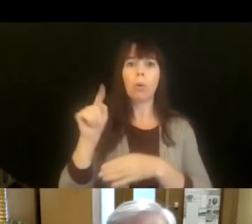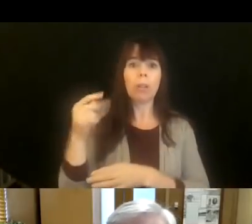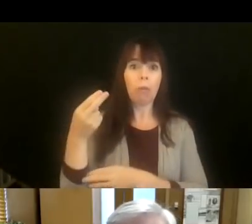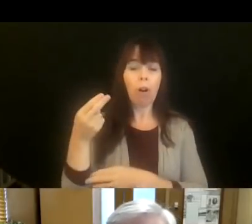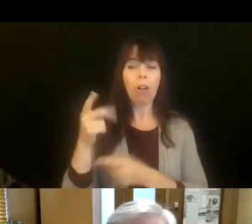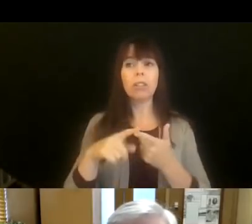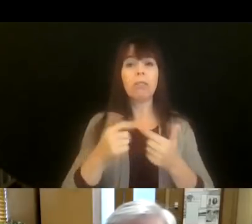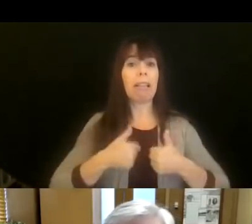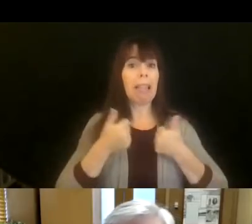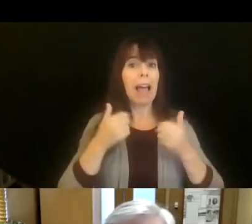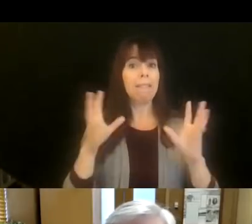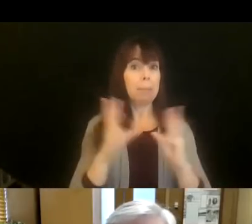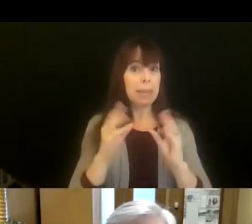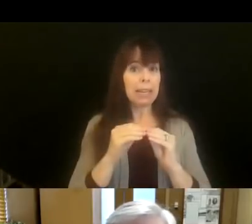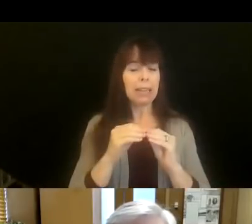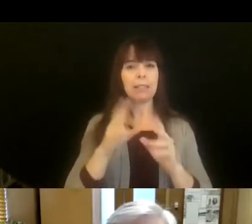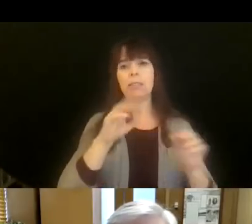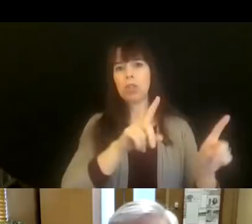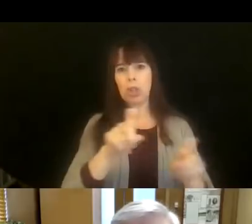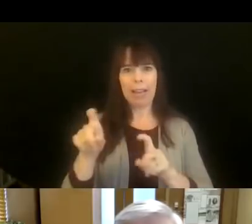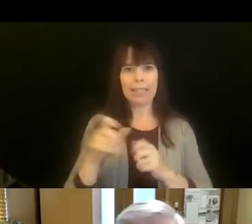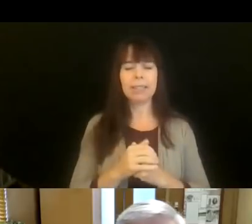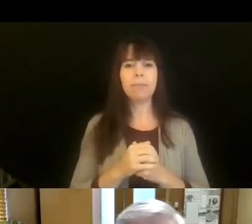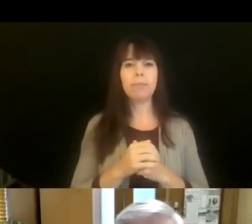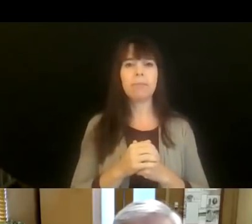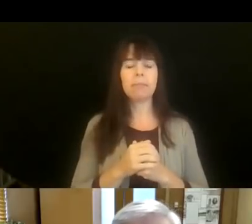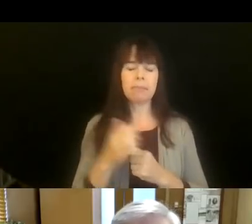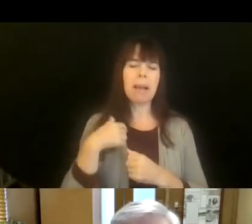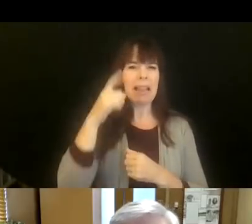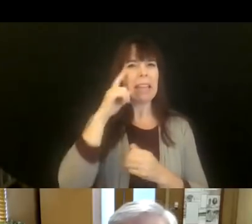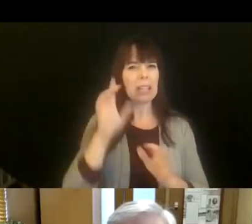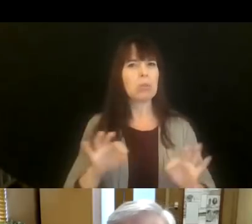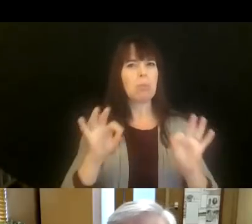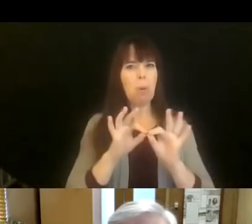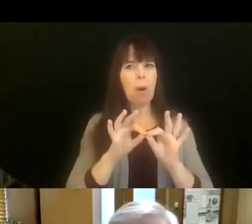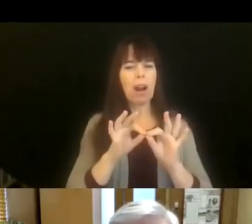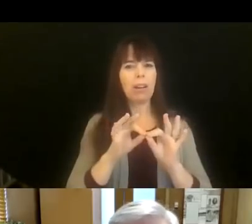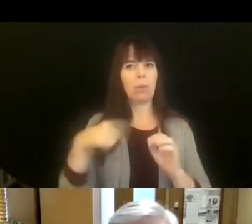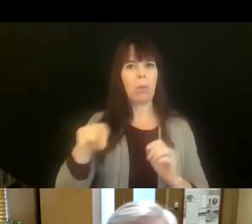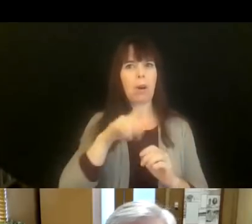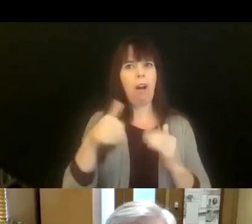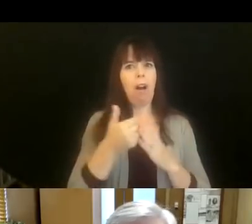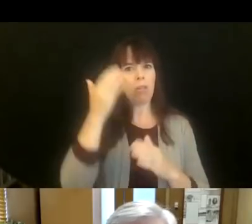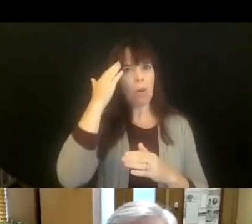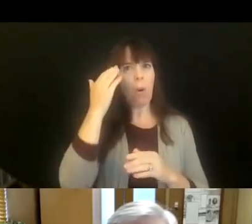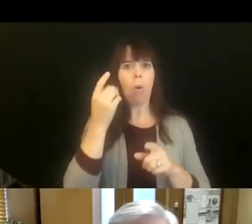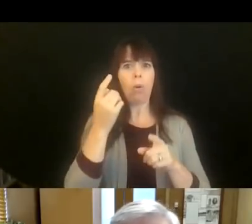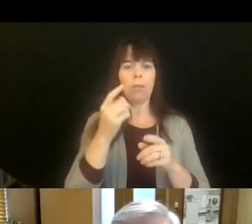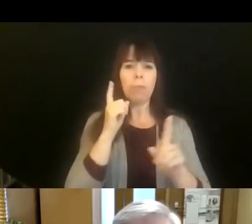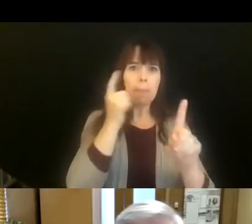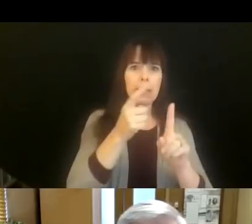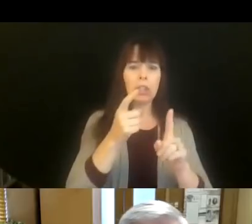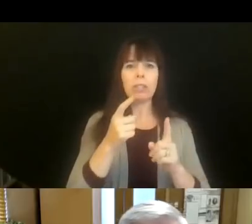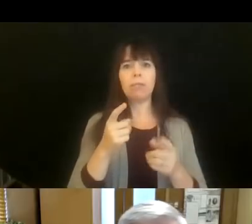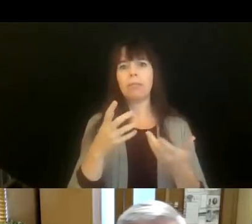through live meetings, and surveys. And I think it's important that we all are familiar with the mission, vision, and values because